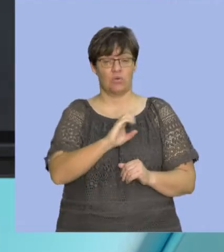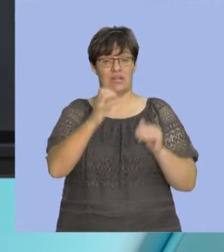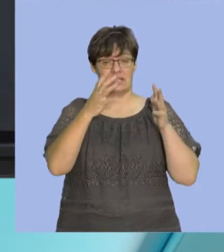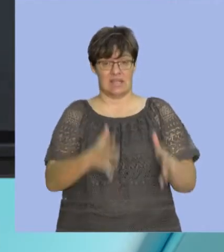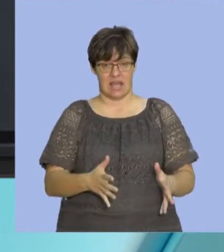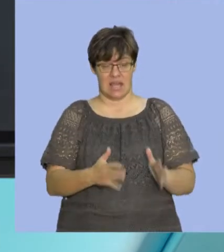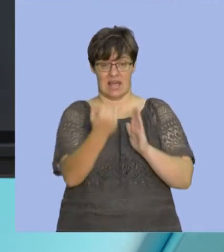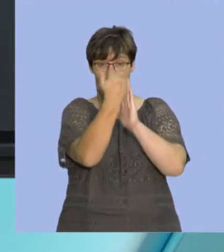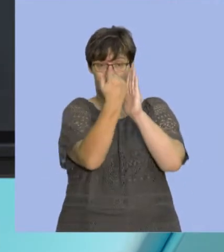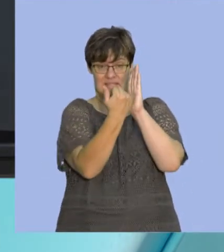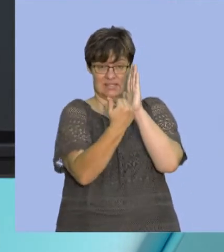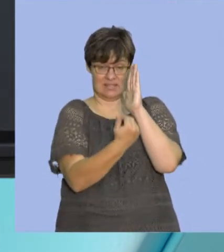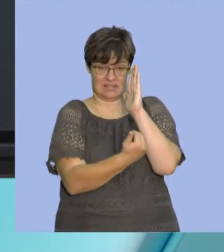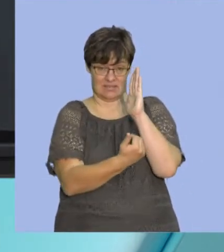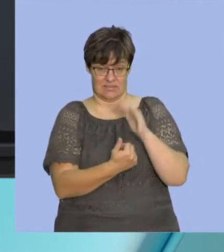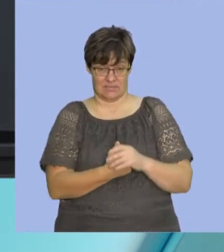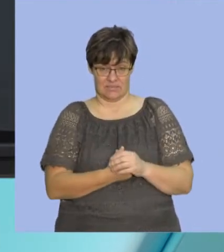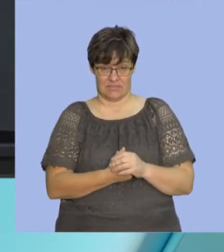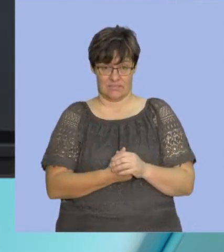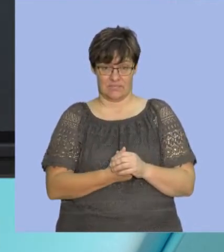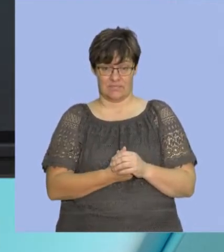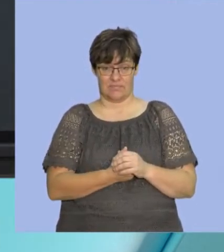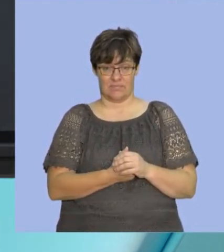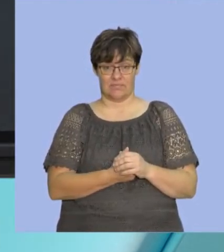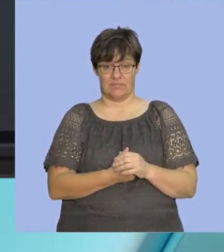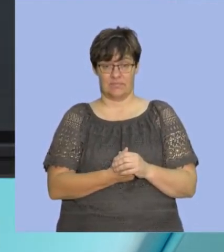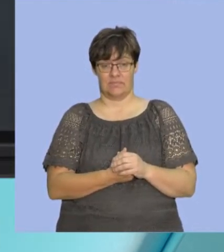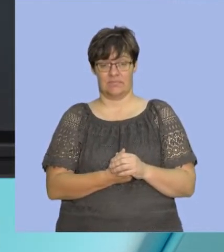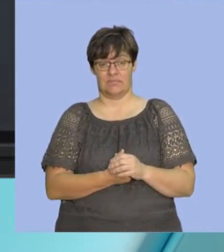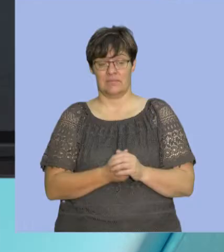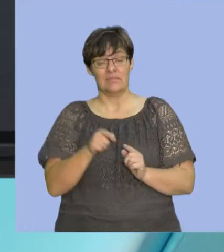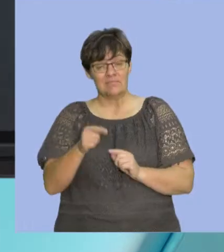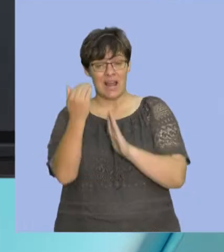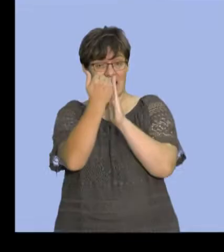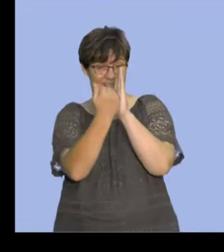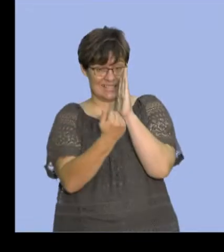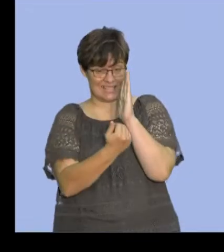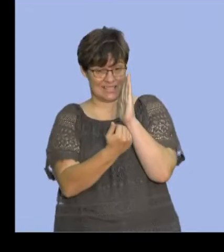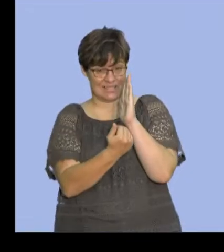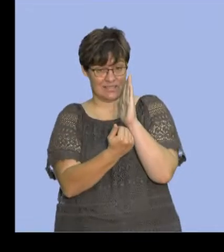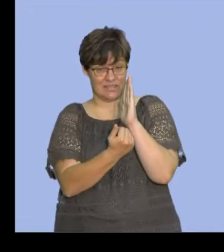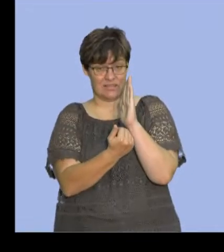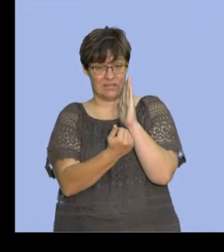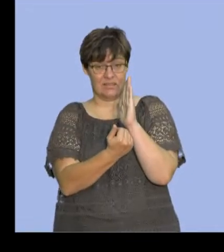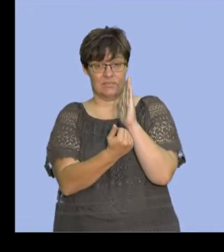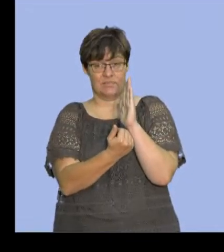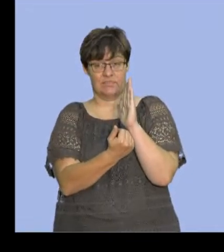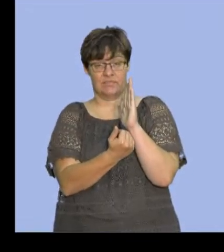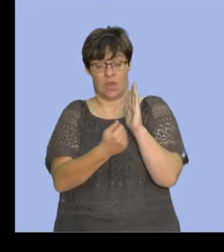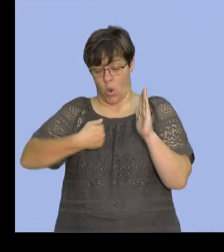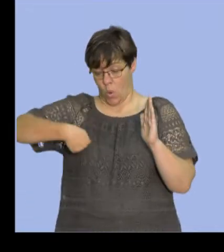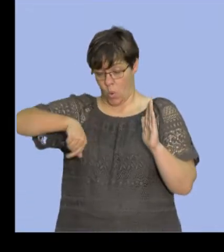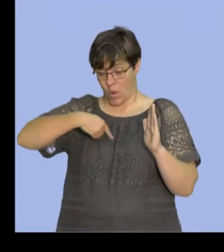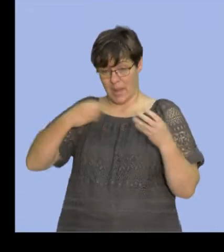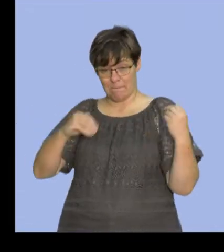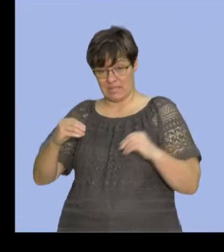creditors list. Now, this list is a list of people that we owe